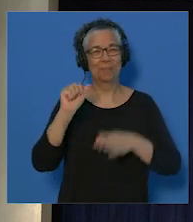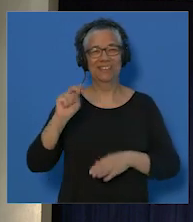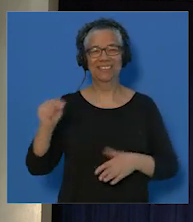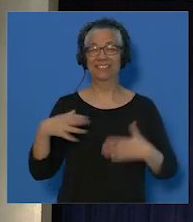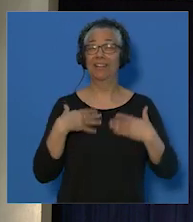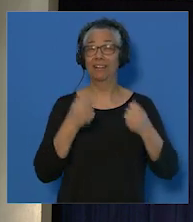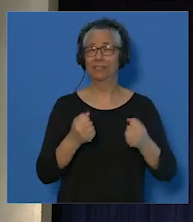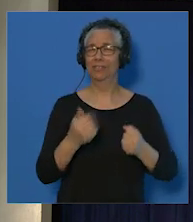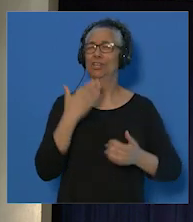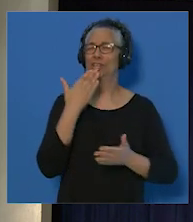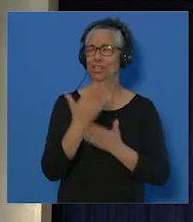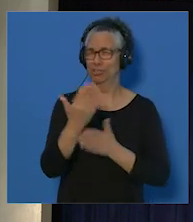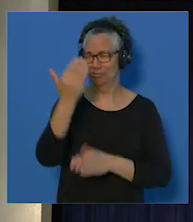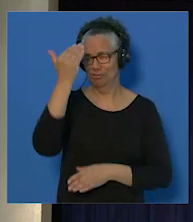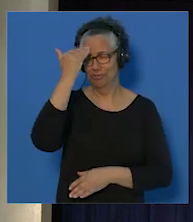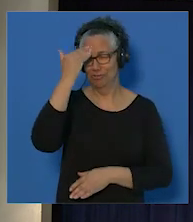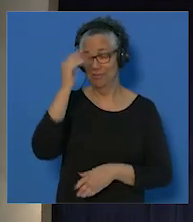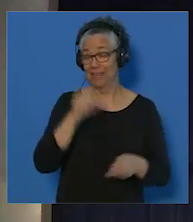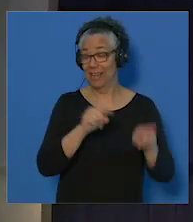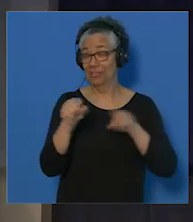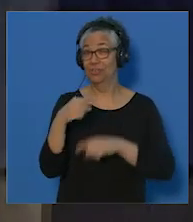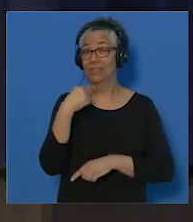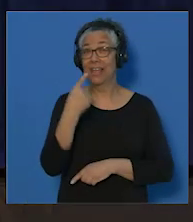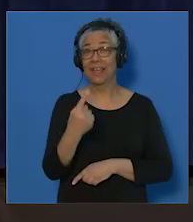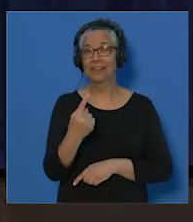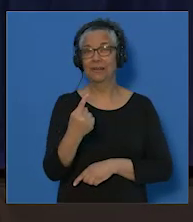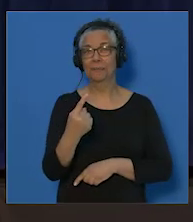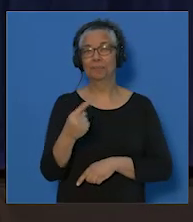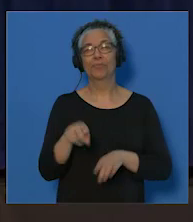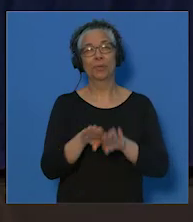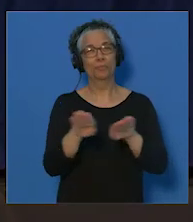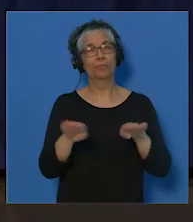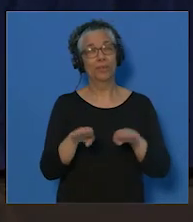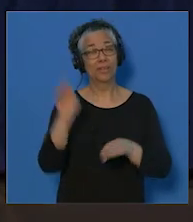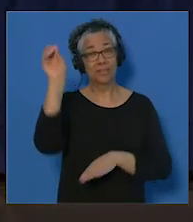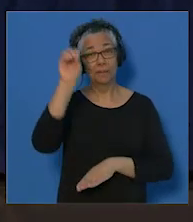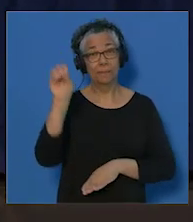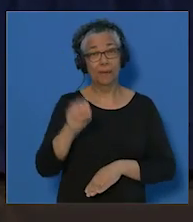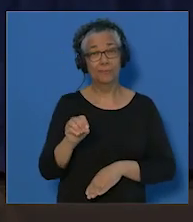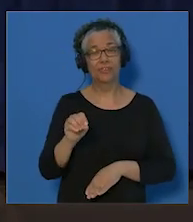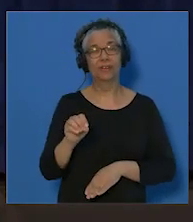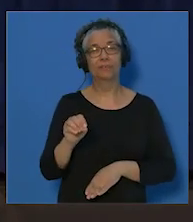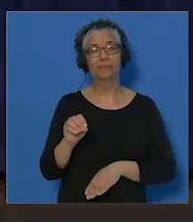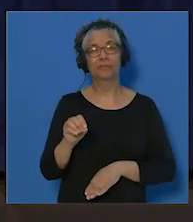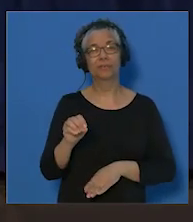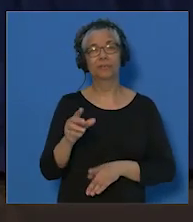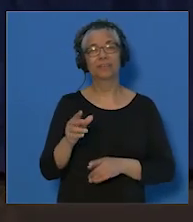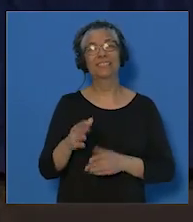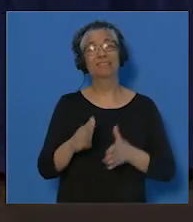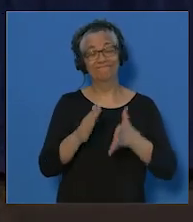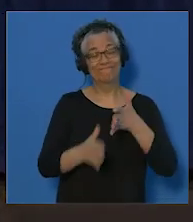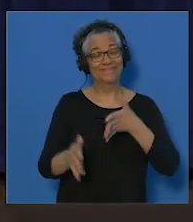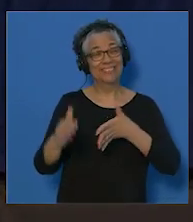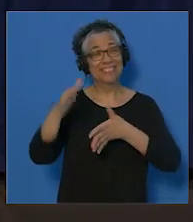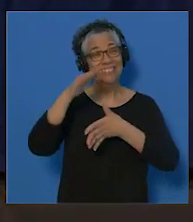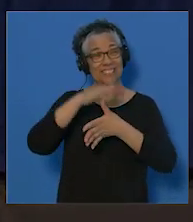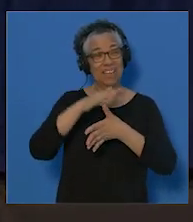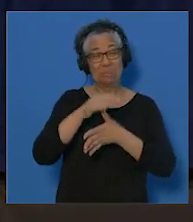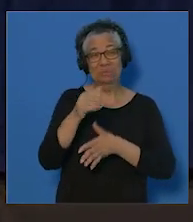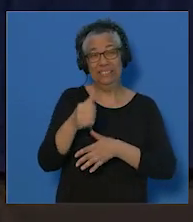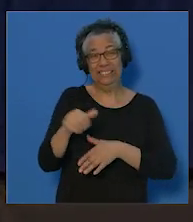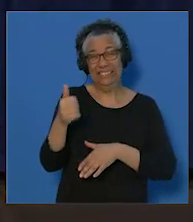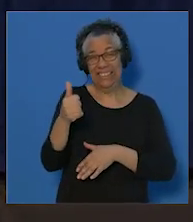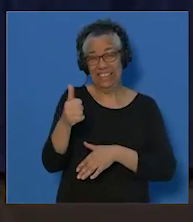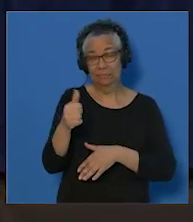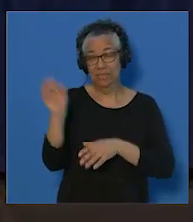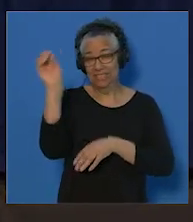note that, as you said in your comments, that Bermuda, as a percentage of population tested, is now in the top 10% of the world. And that is